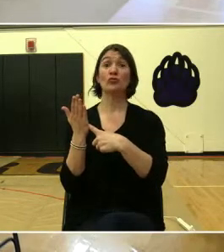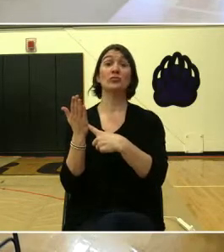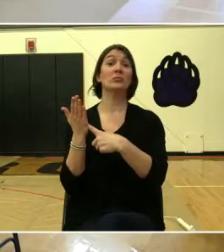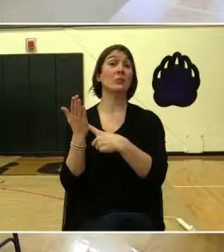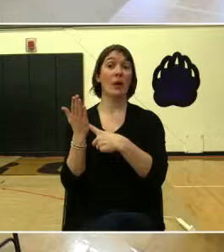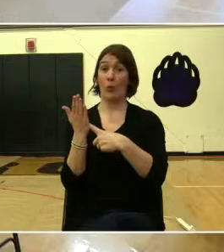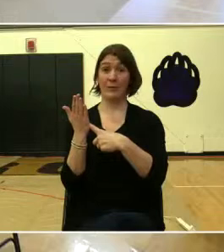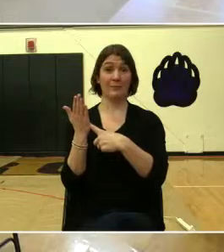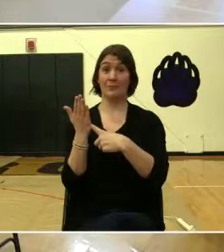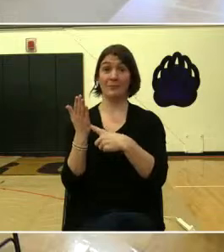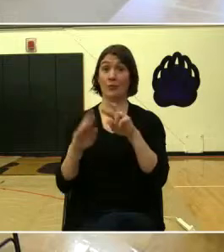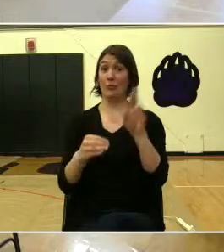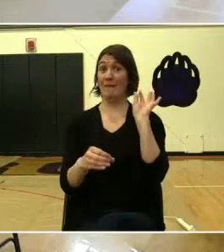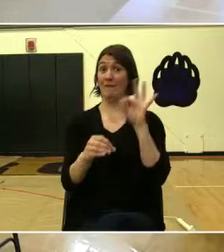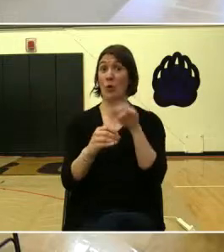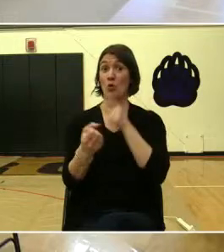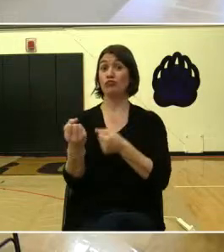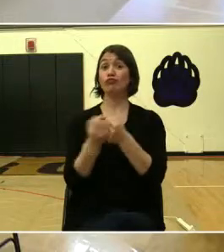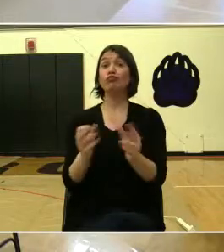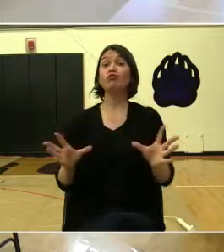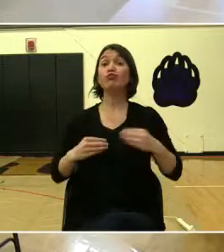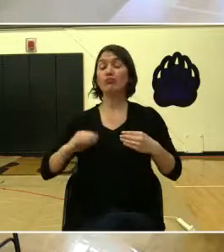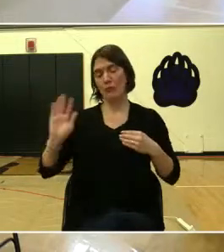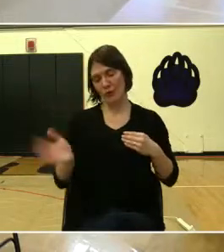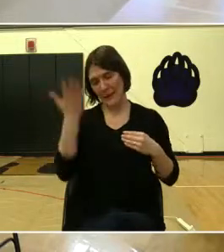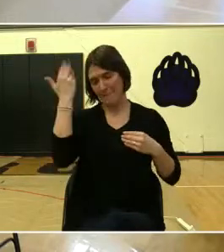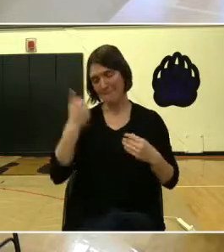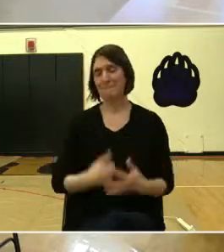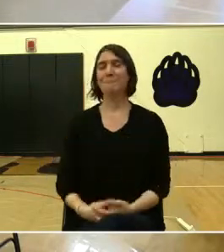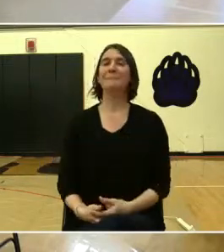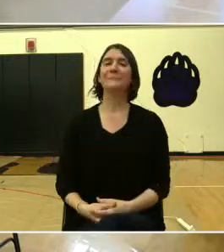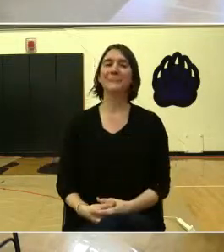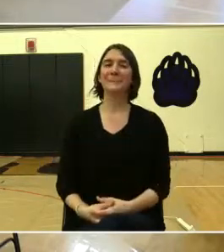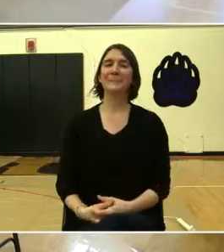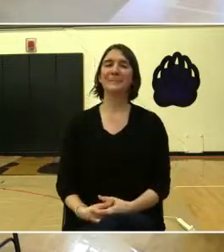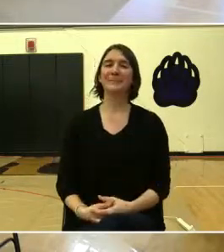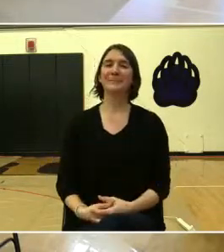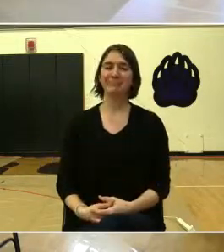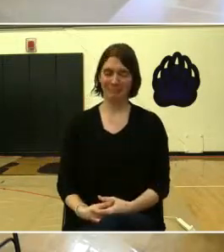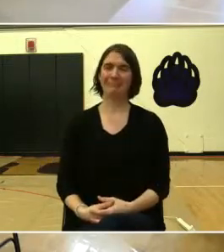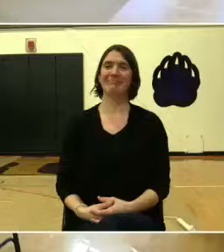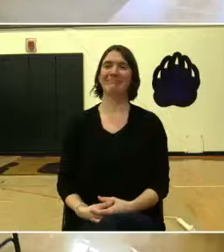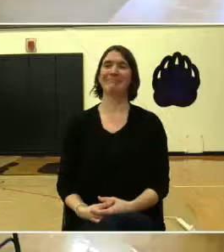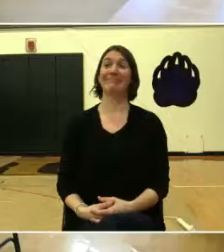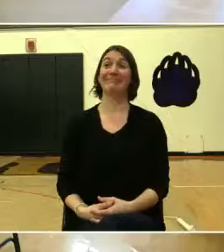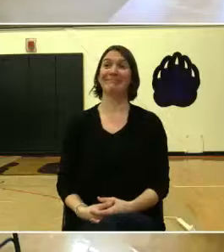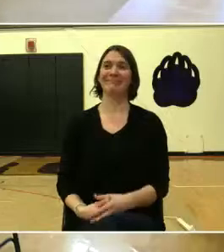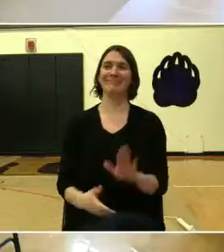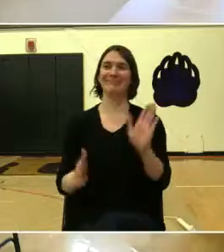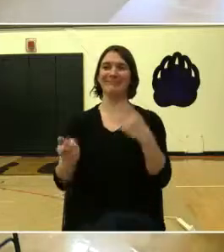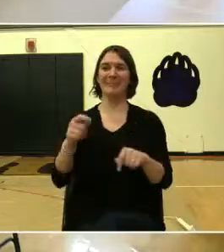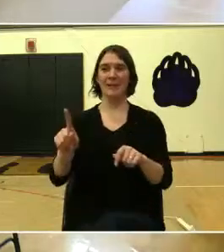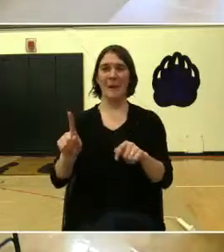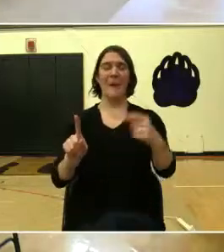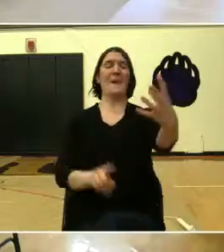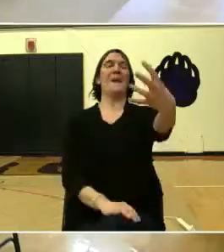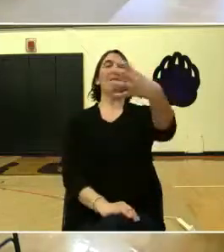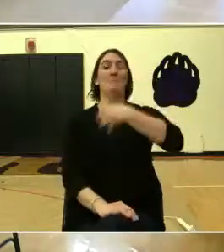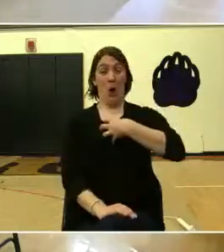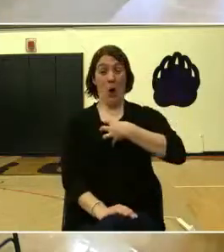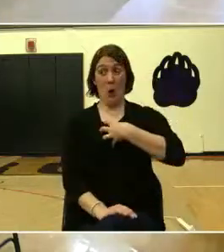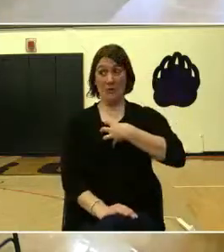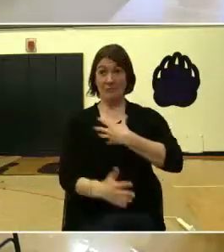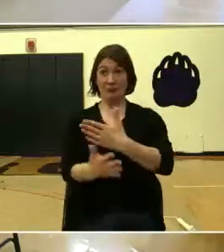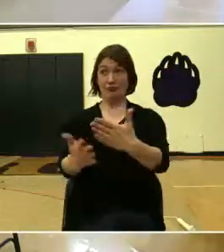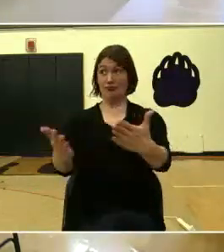discussion seeing none all those in favor please rise and say I I I thank you all those opposeed please